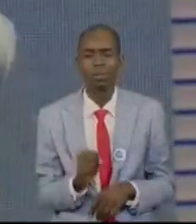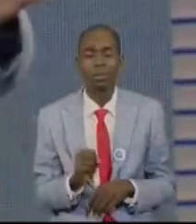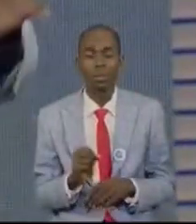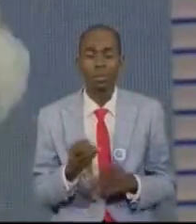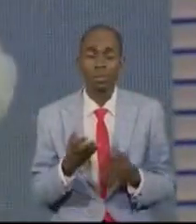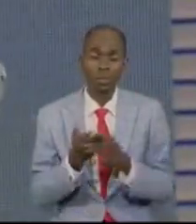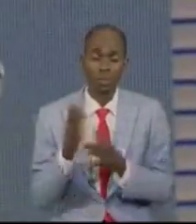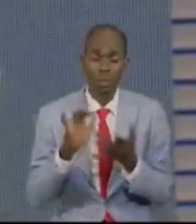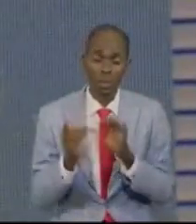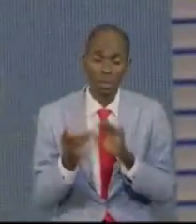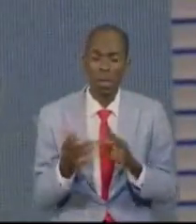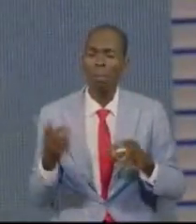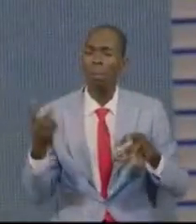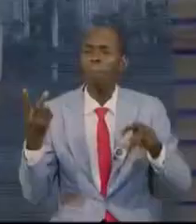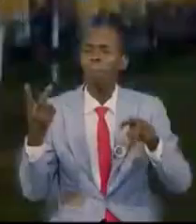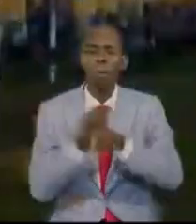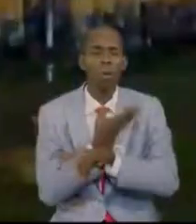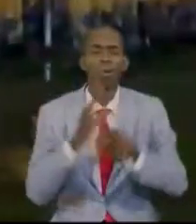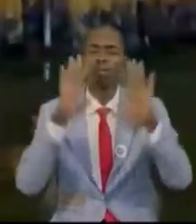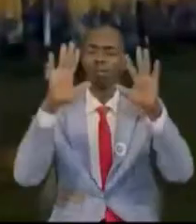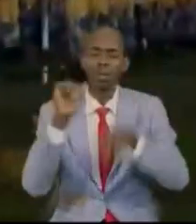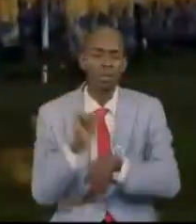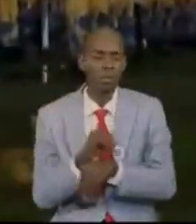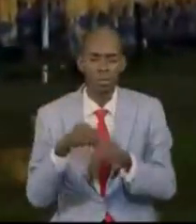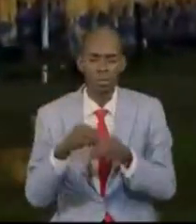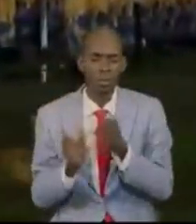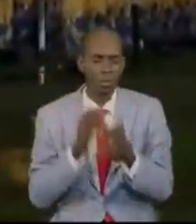Online, multiples of miracles.